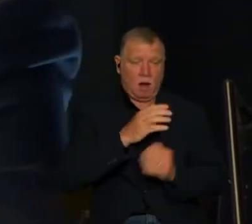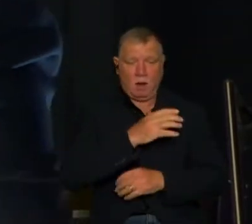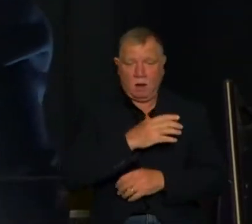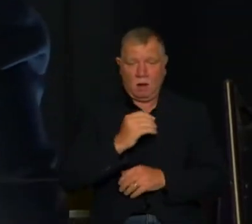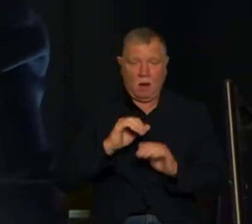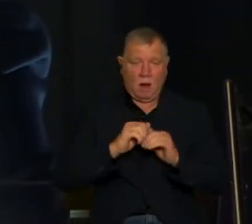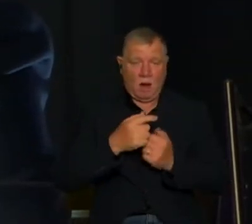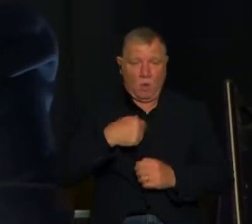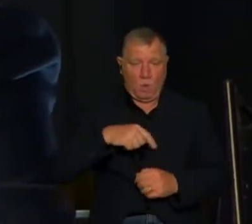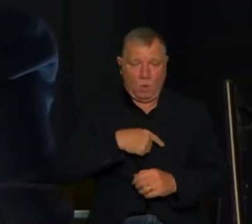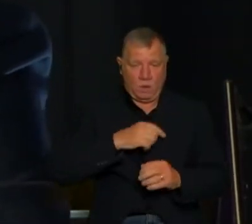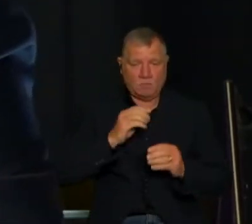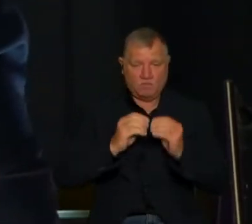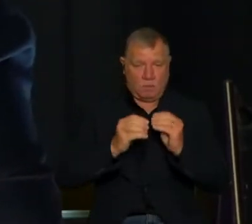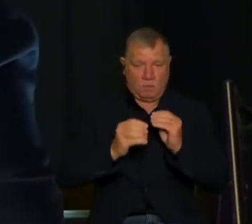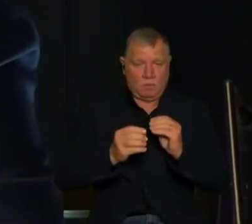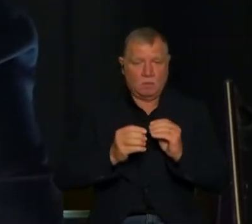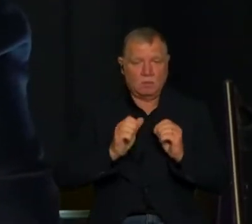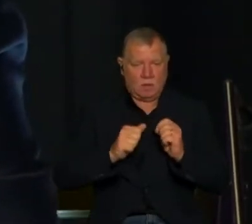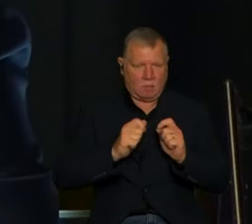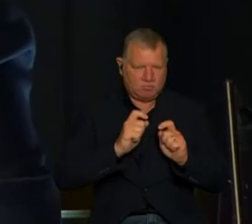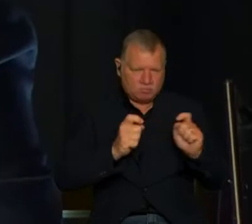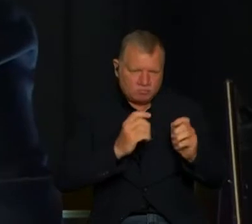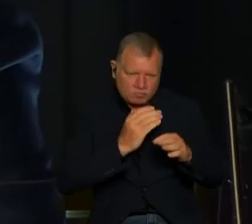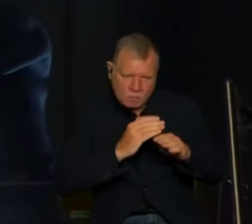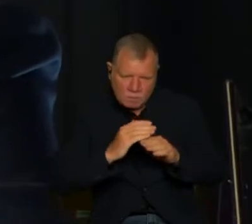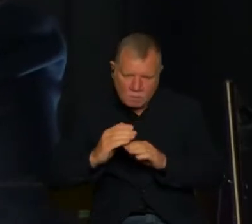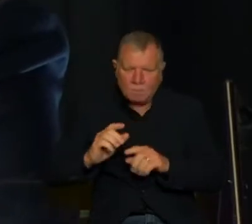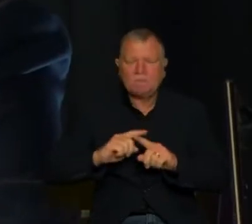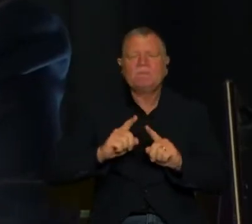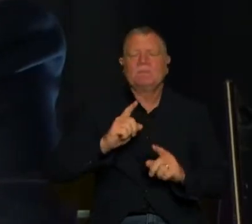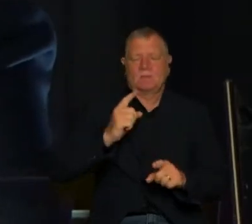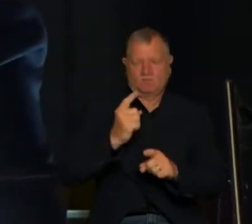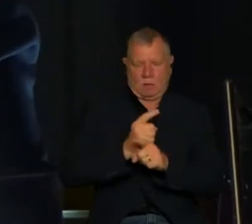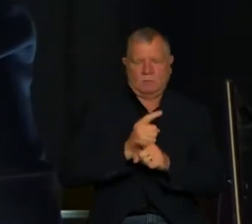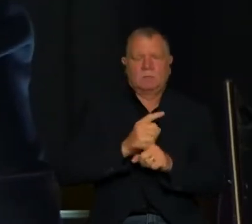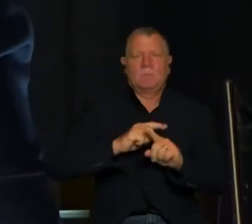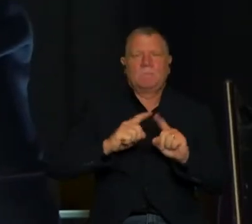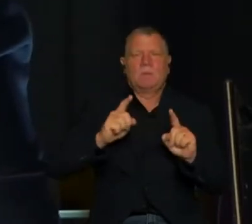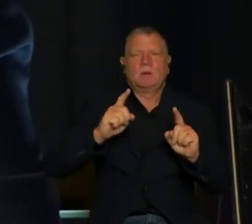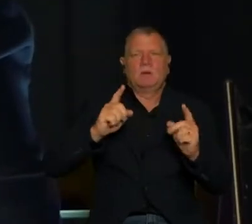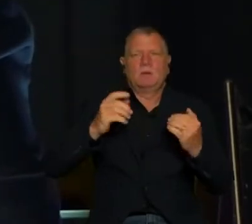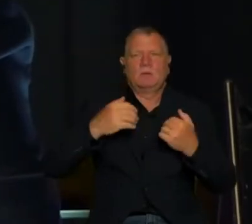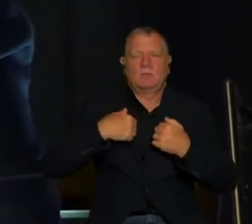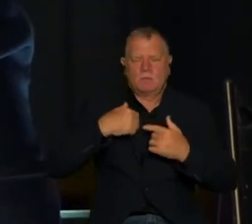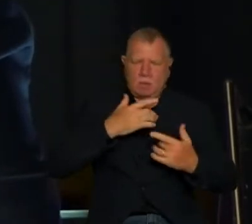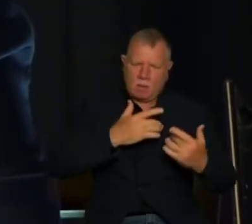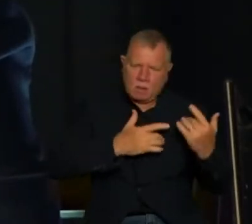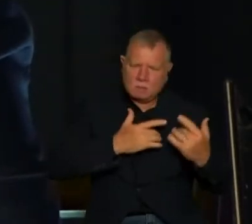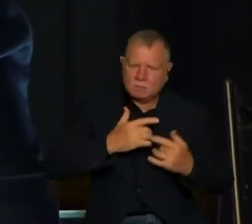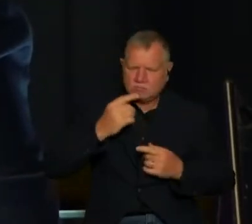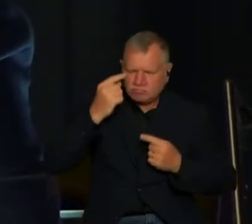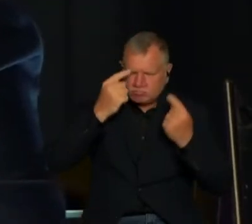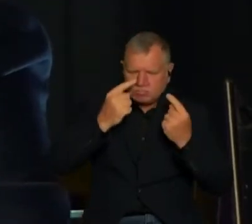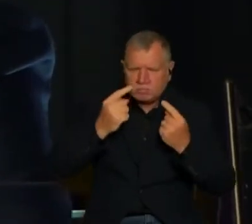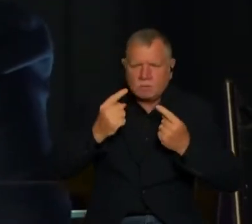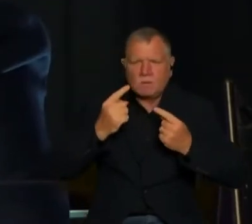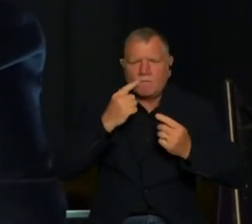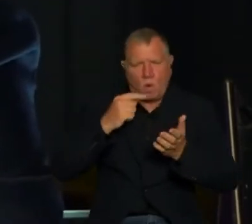how the restructuring is allocated. And yes, of course, we're taking into consideration